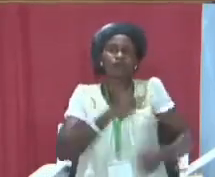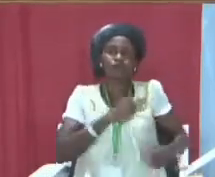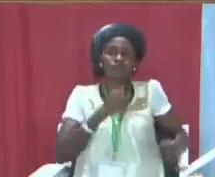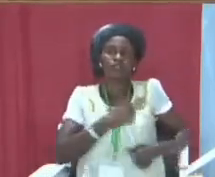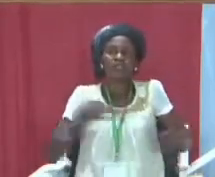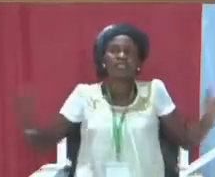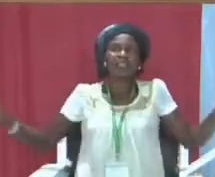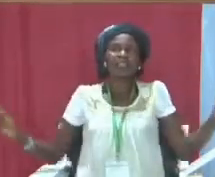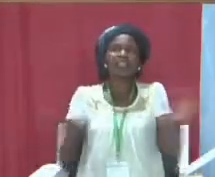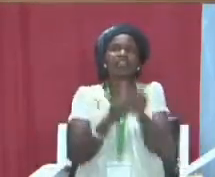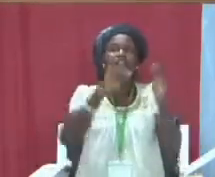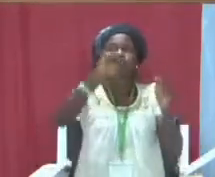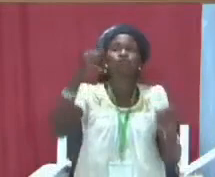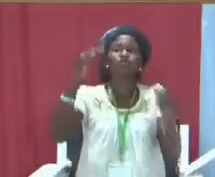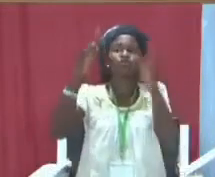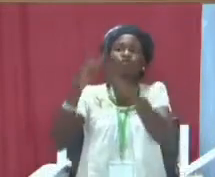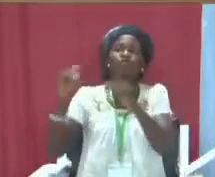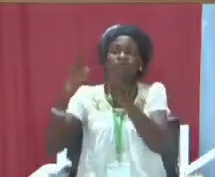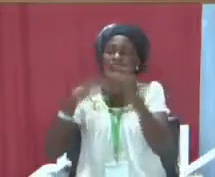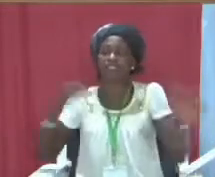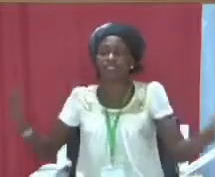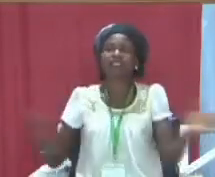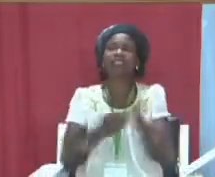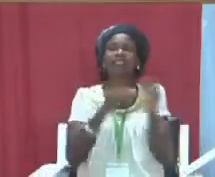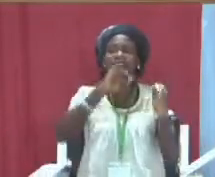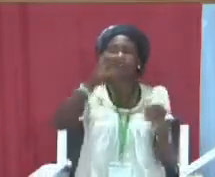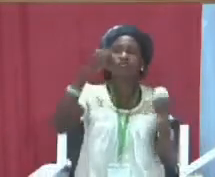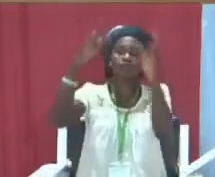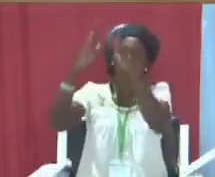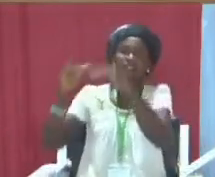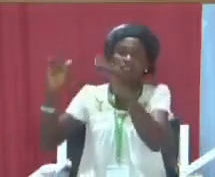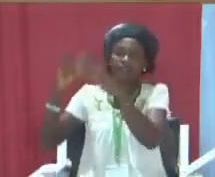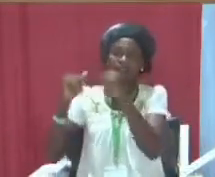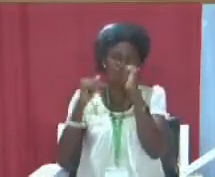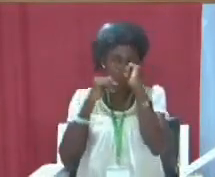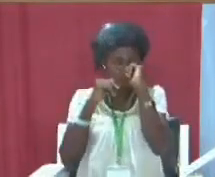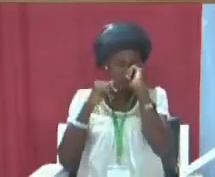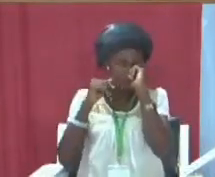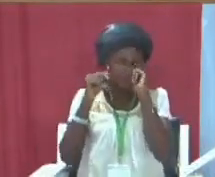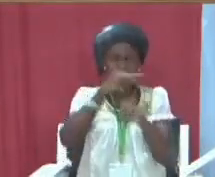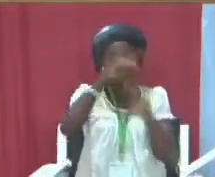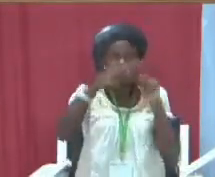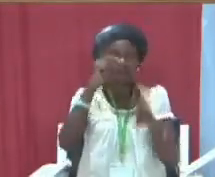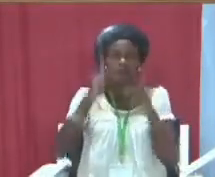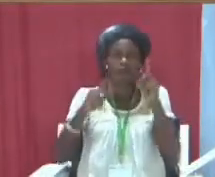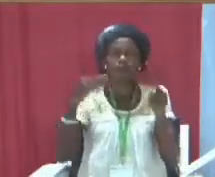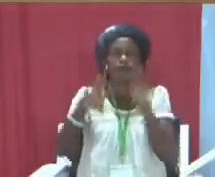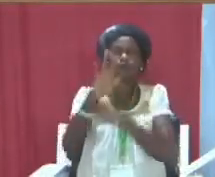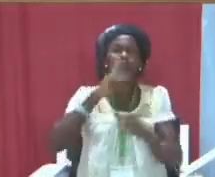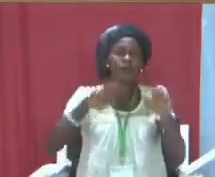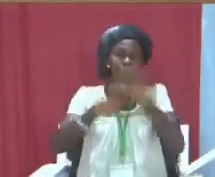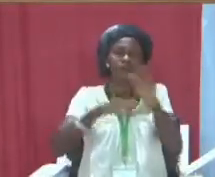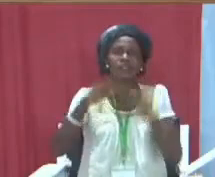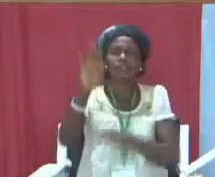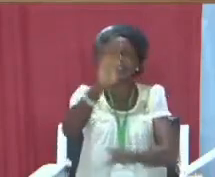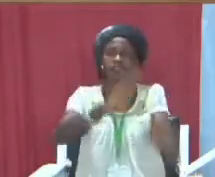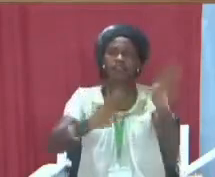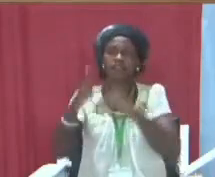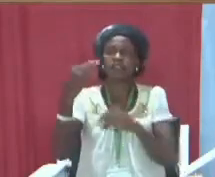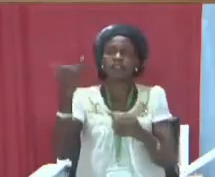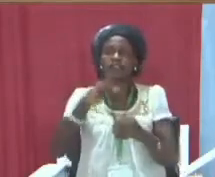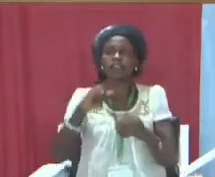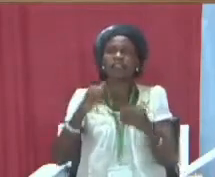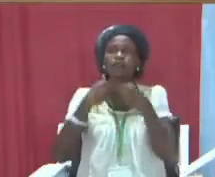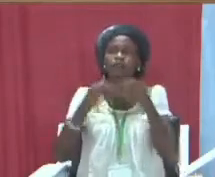against Judah and against Jerusalem. When the people of God are under a siege, they lose